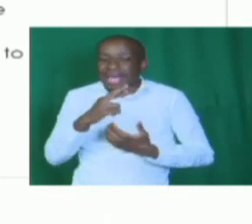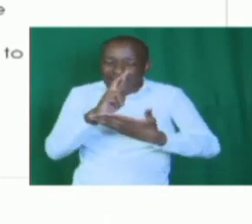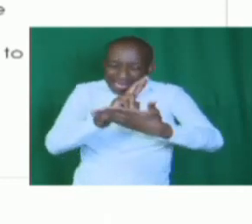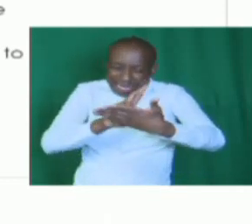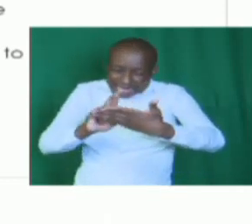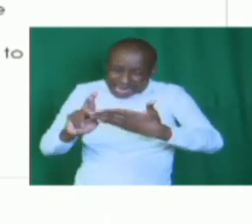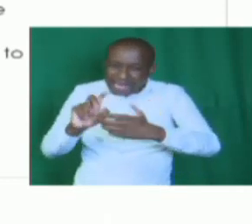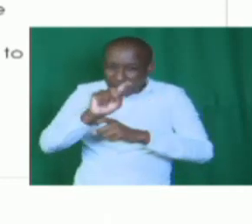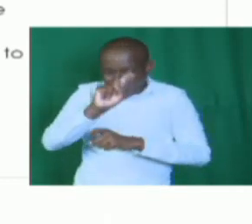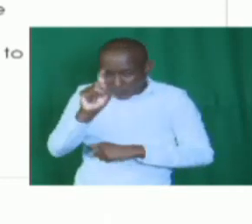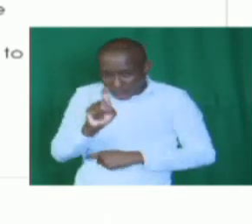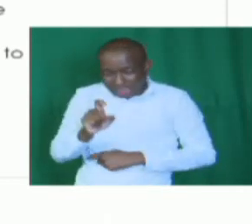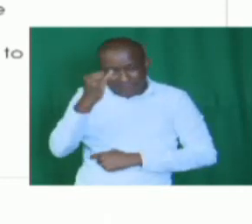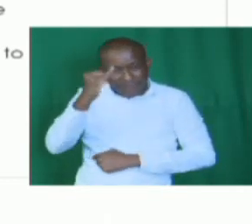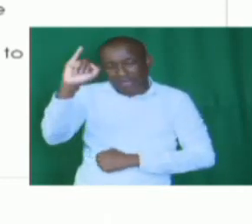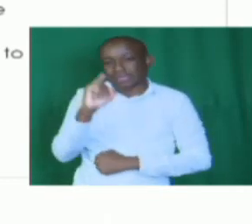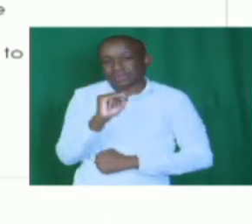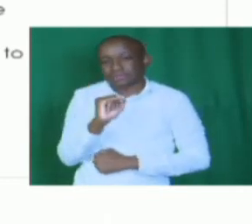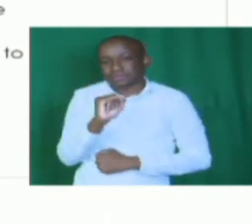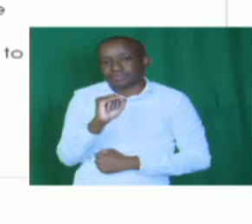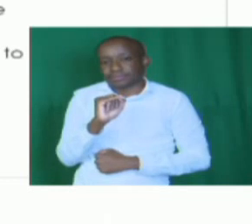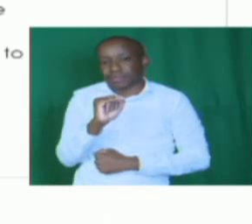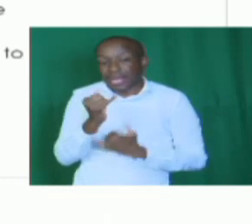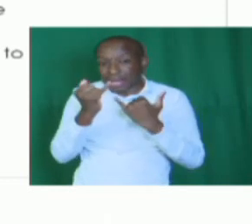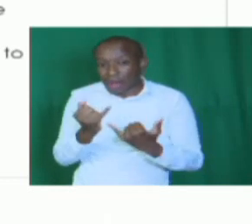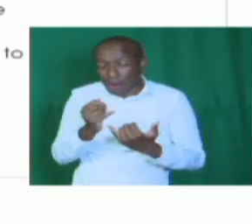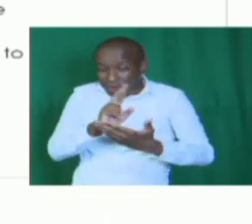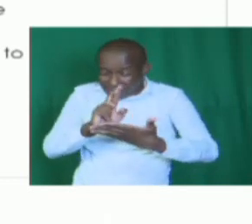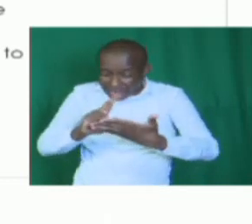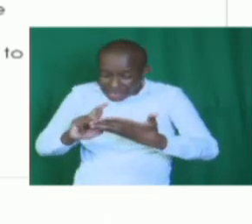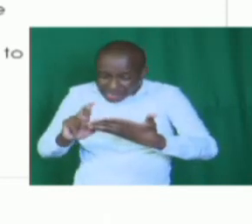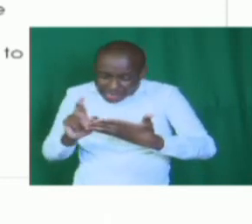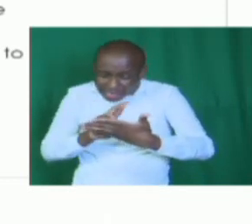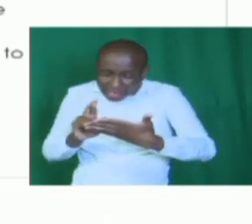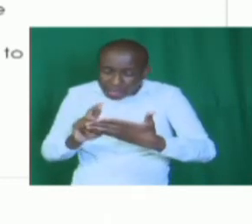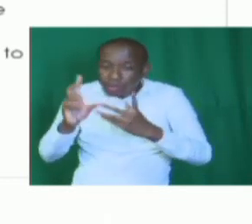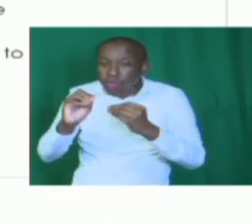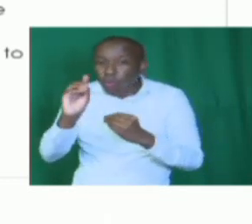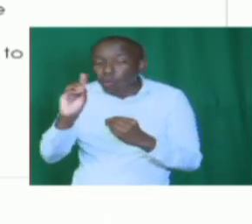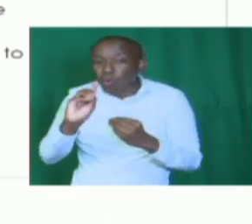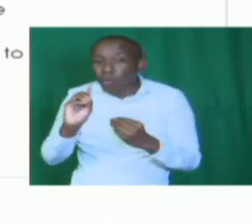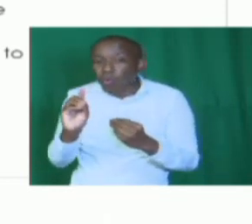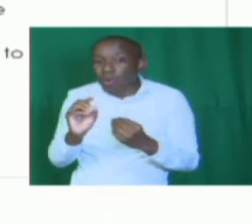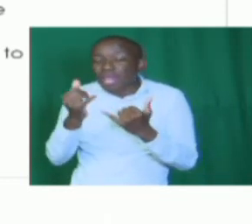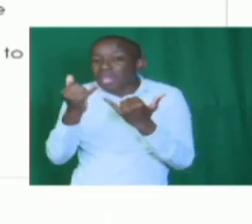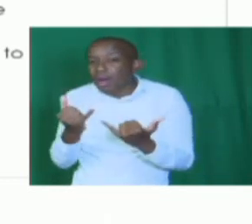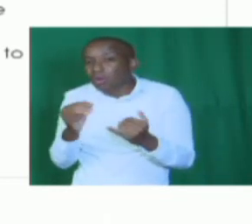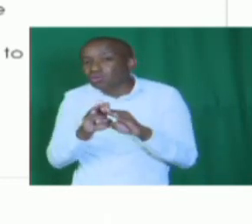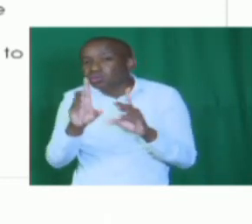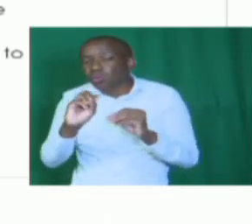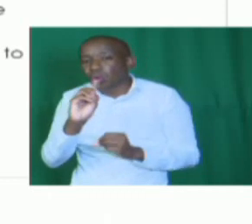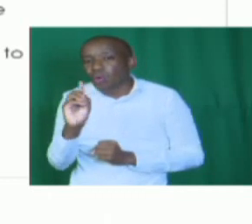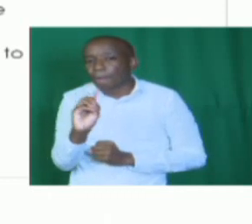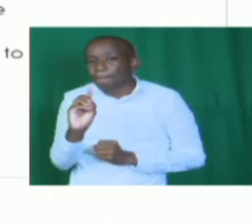the question first. And what do you do after reading the question, my dear learner? You